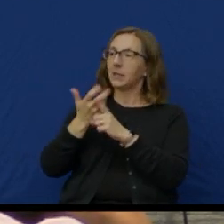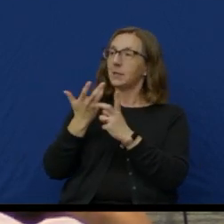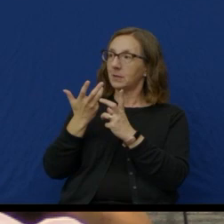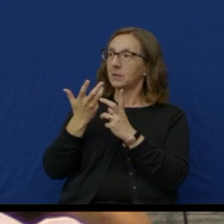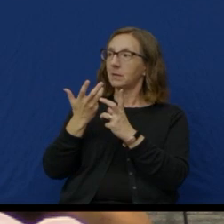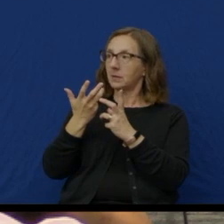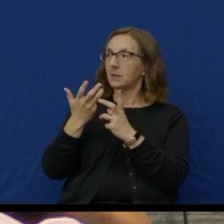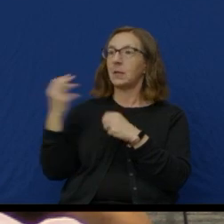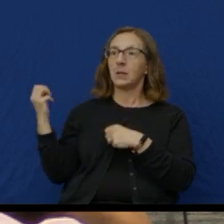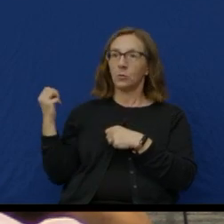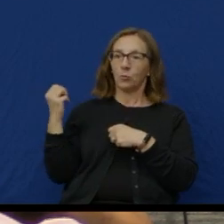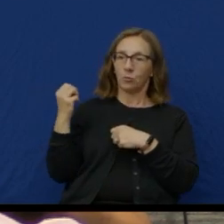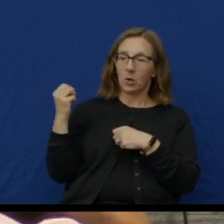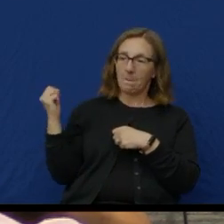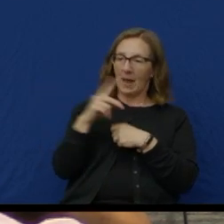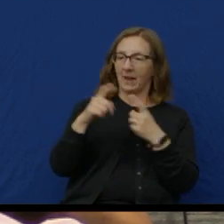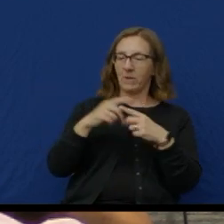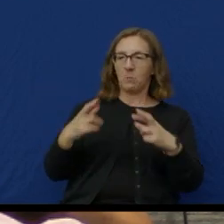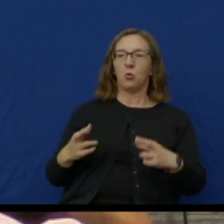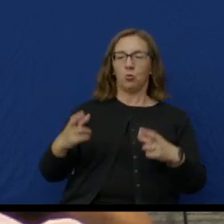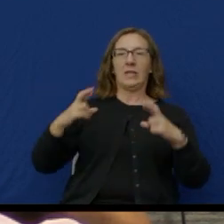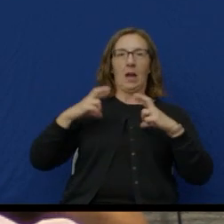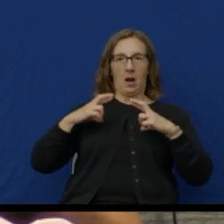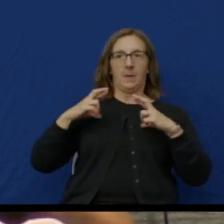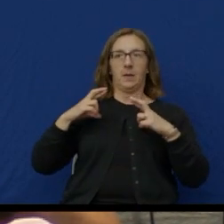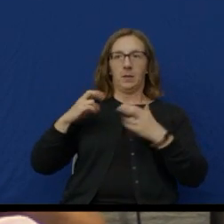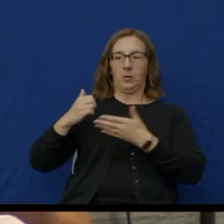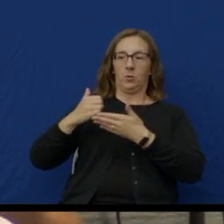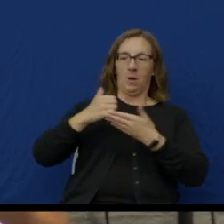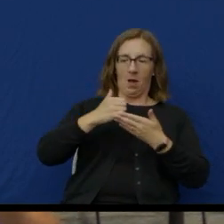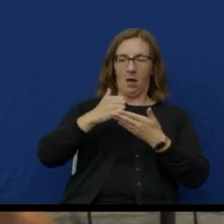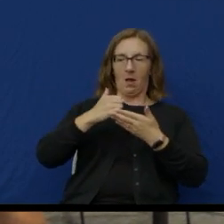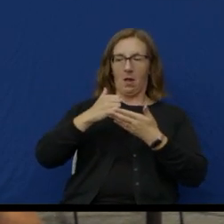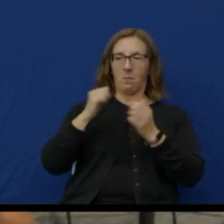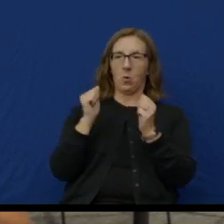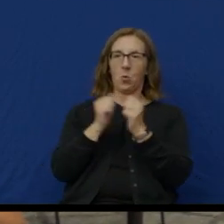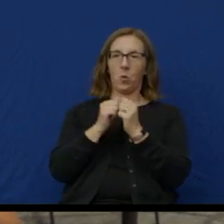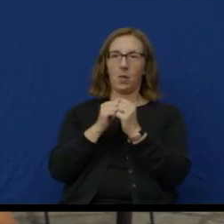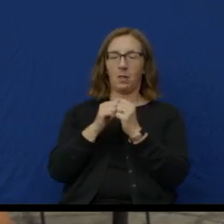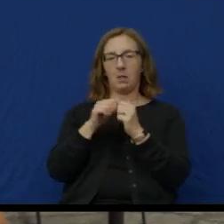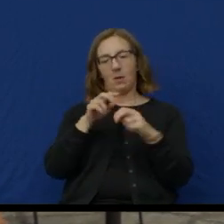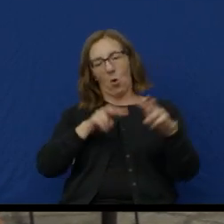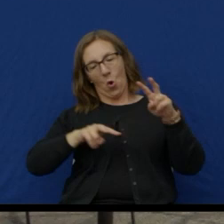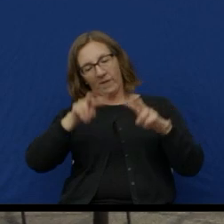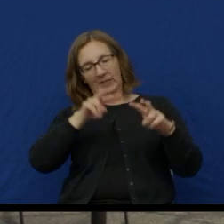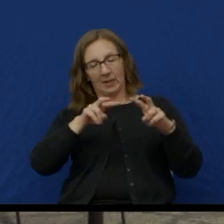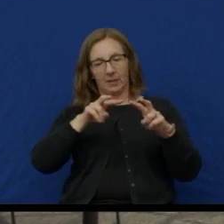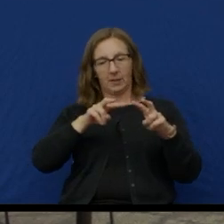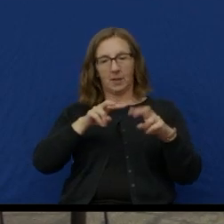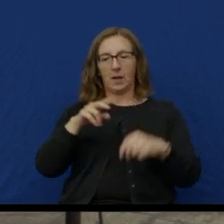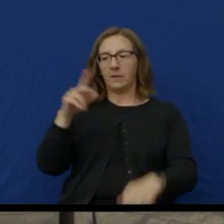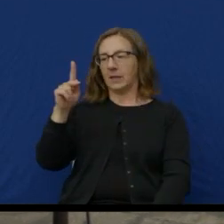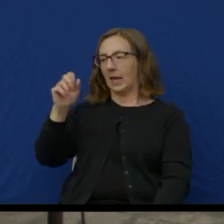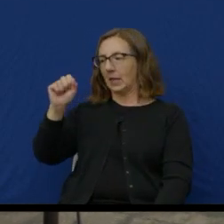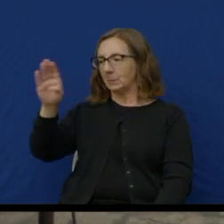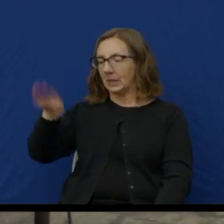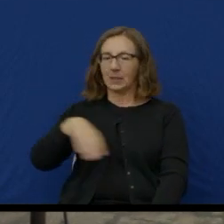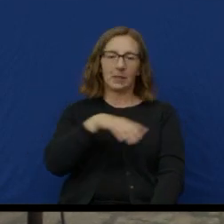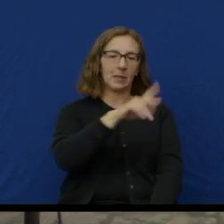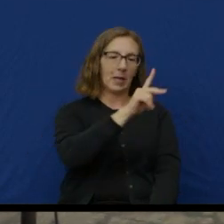graciously returned from retirement to help us with some oversight and governance of KSB and